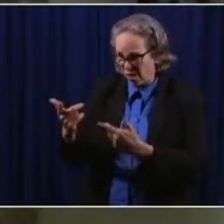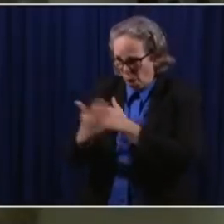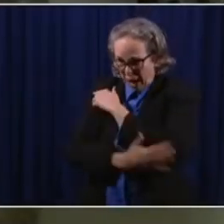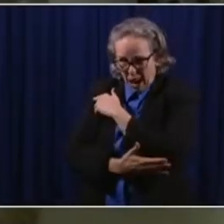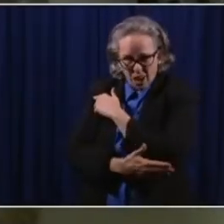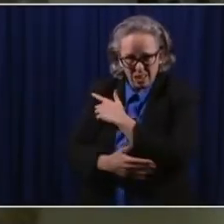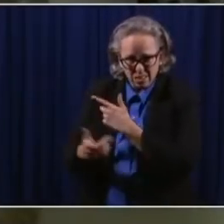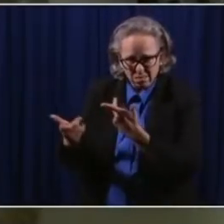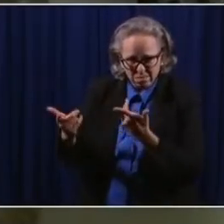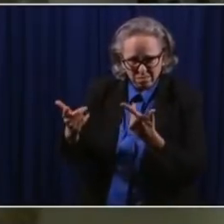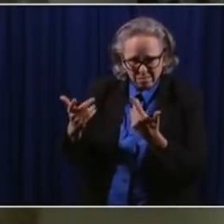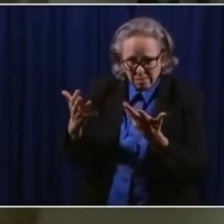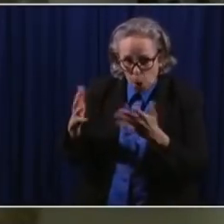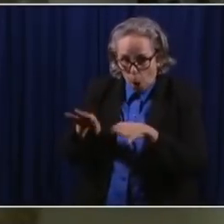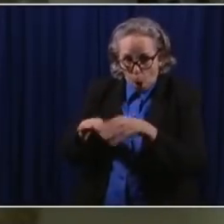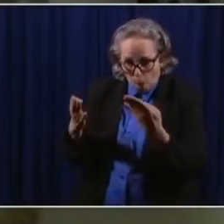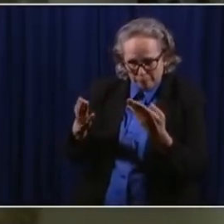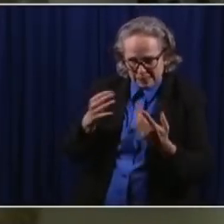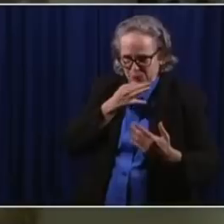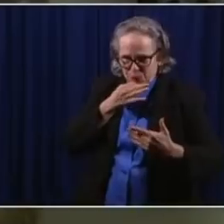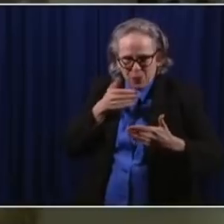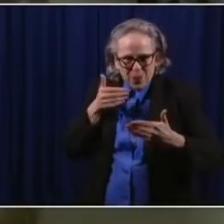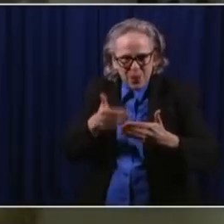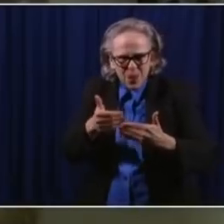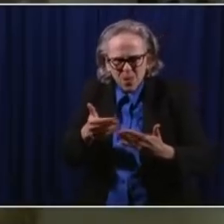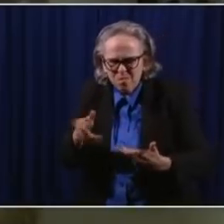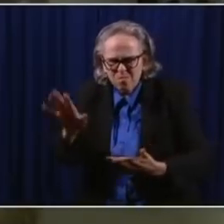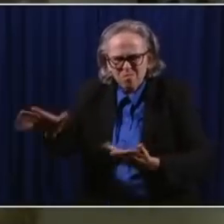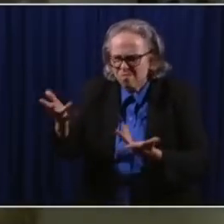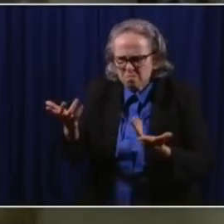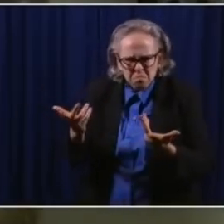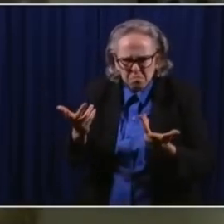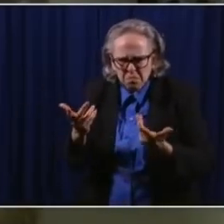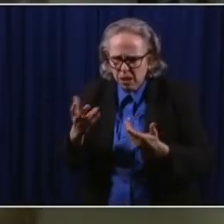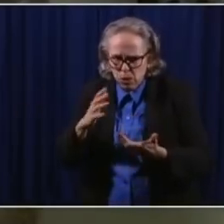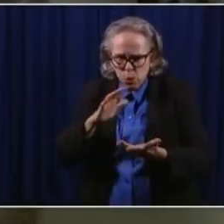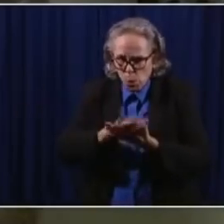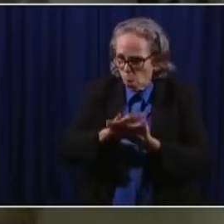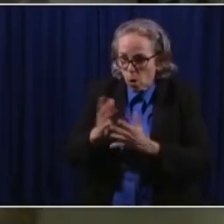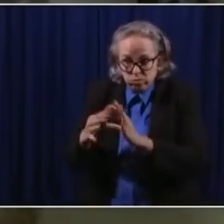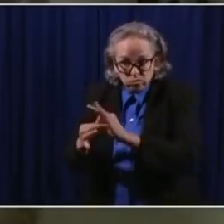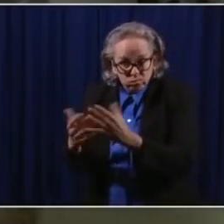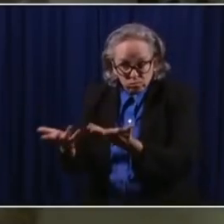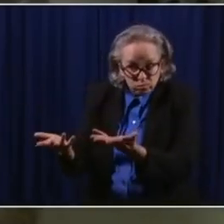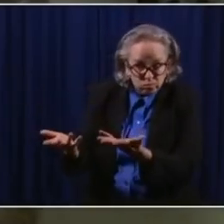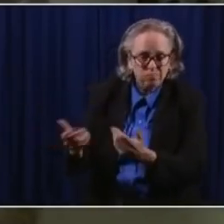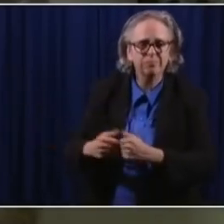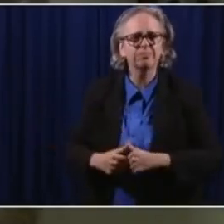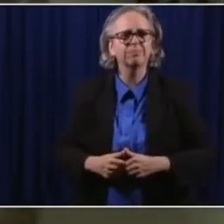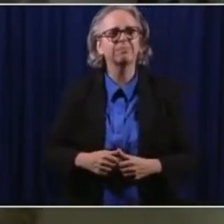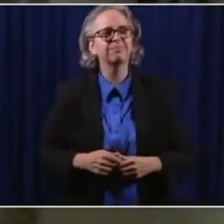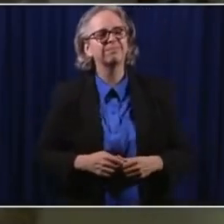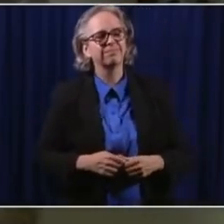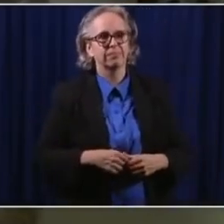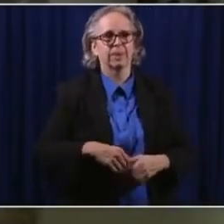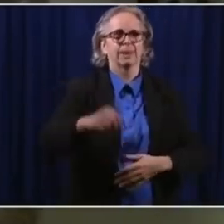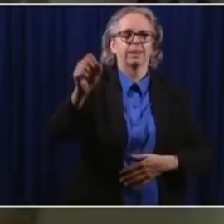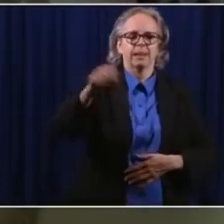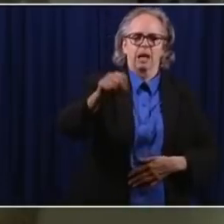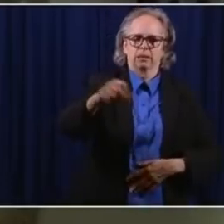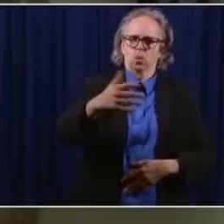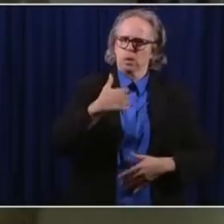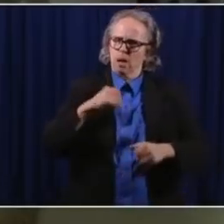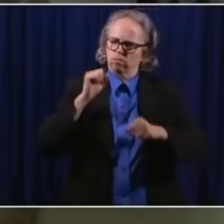what your relationship has been with the different school districts. Sure. Work very closely with all of our superintendents.